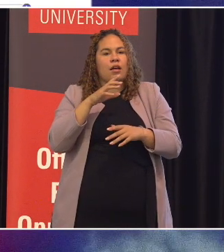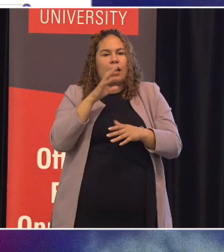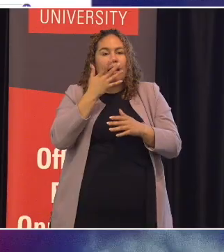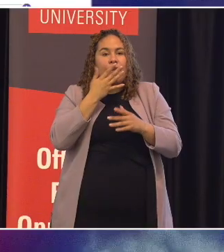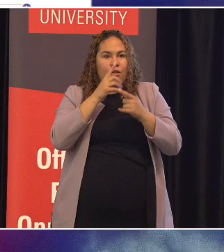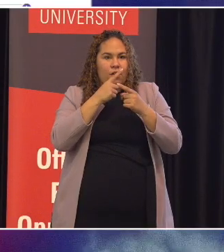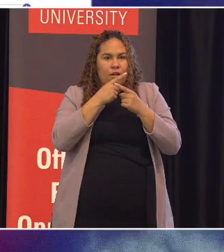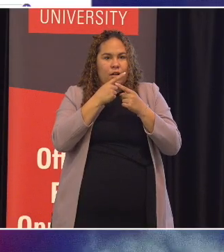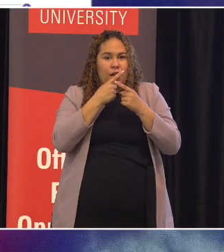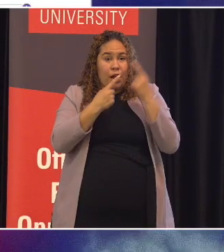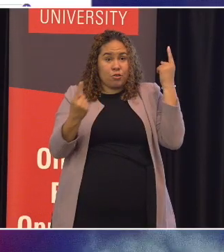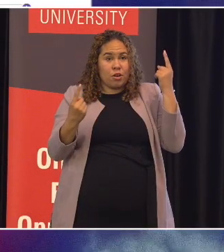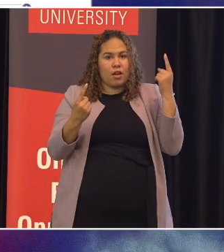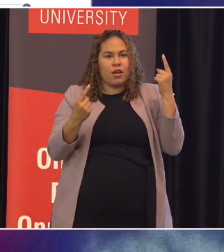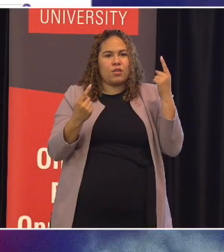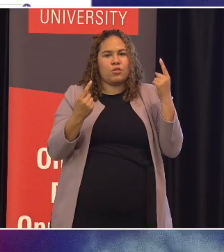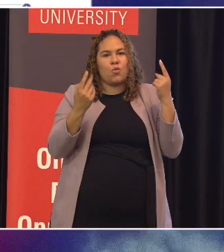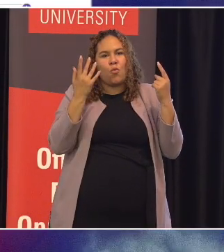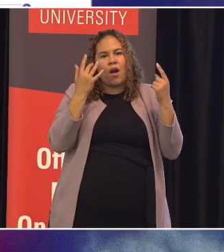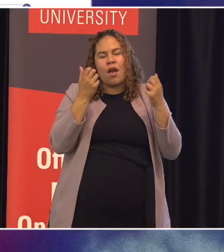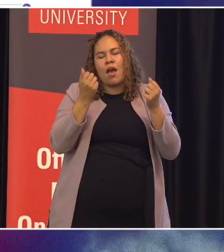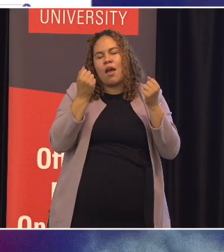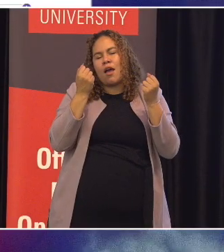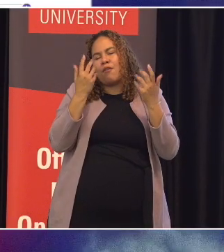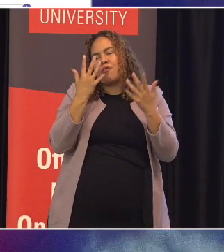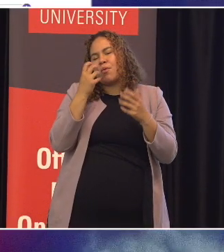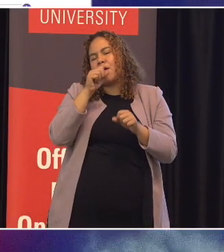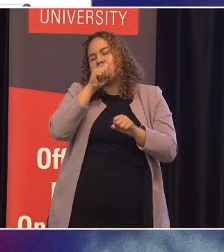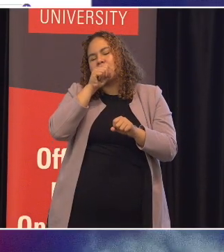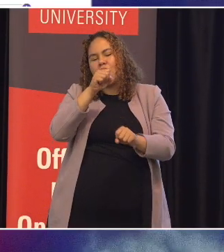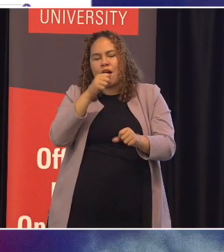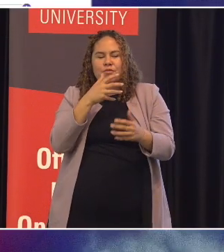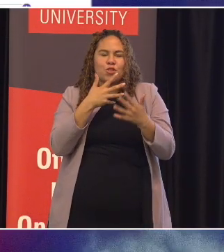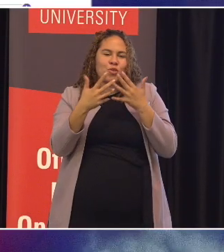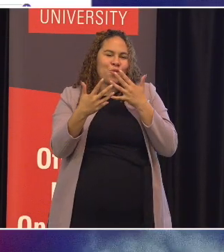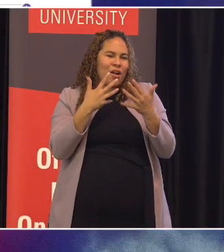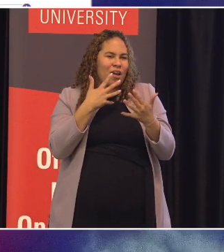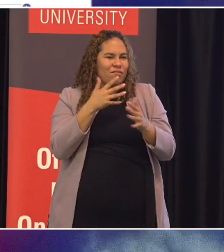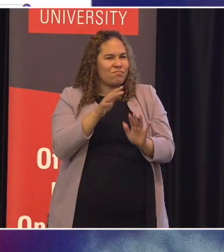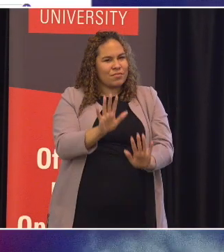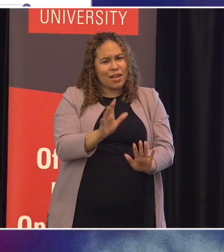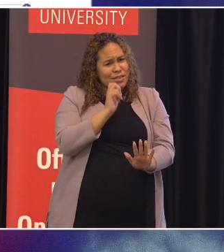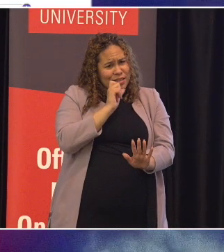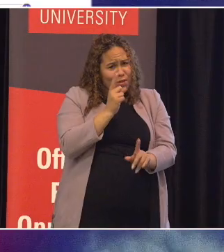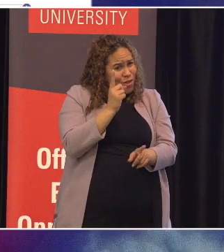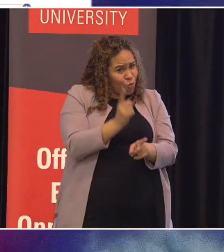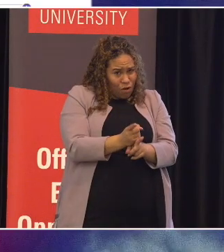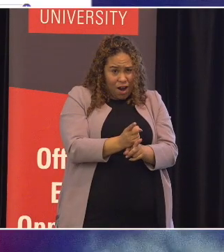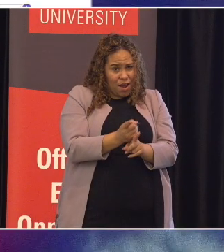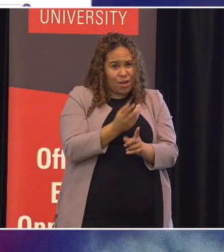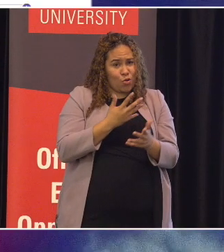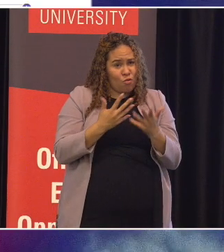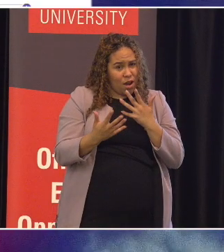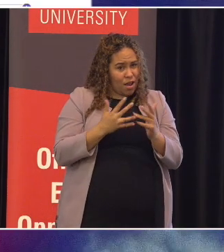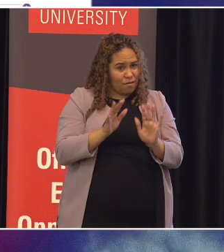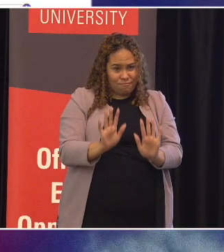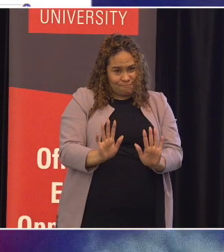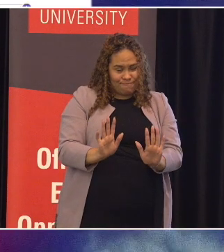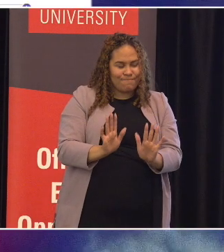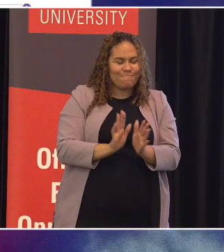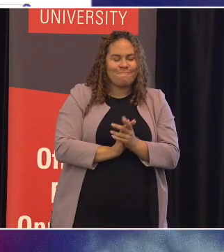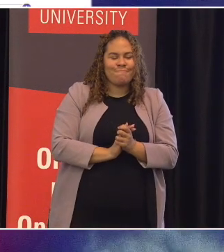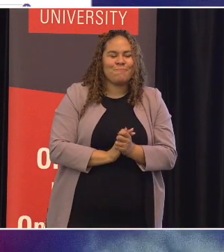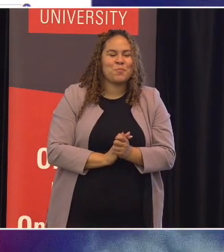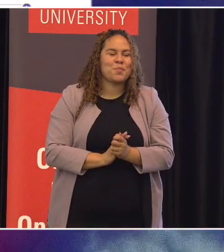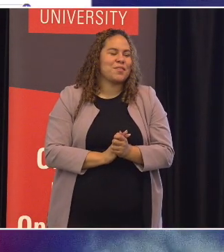ones because everybody loves gray. You're not using the right color gray. So